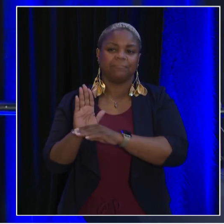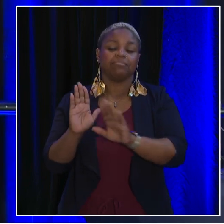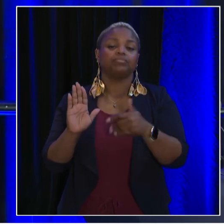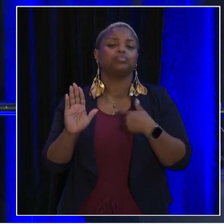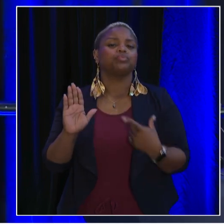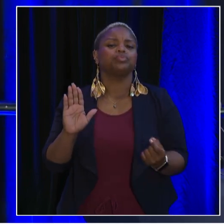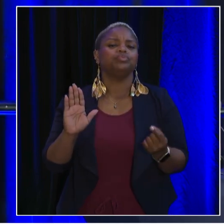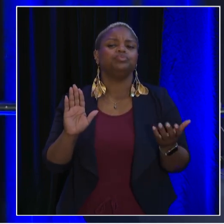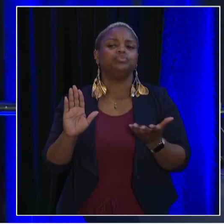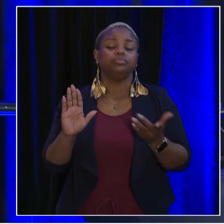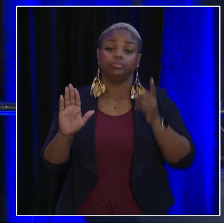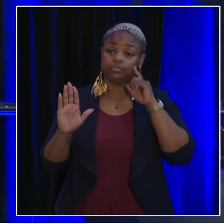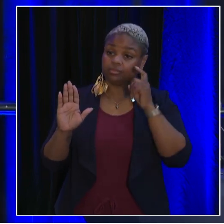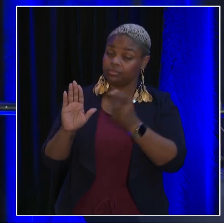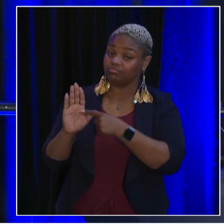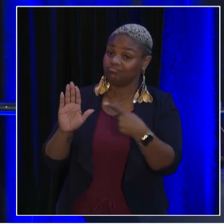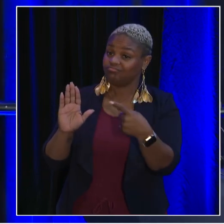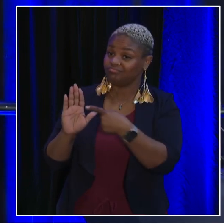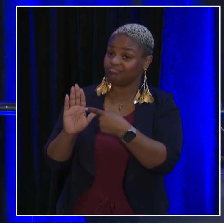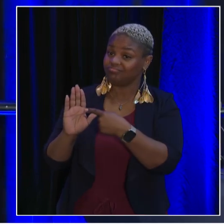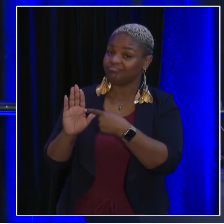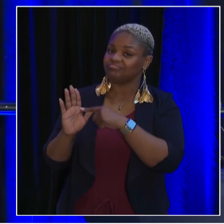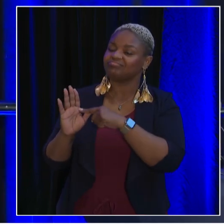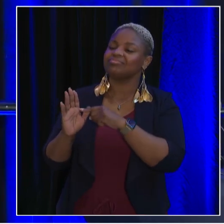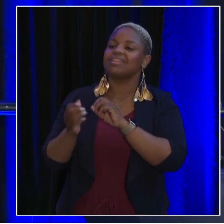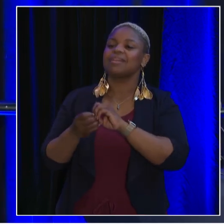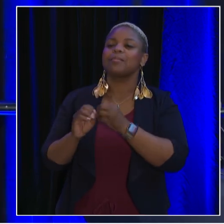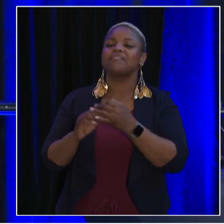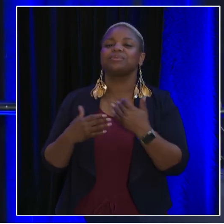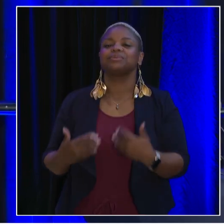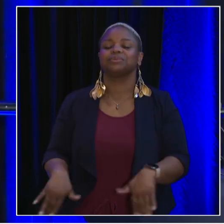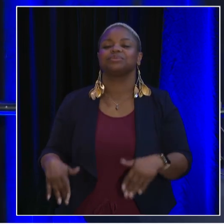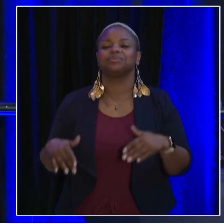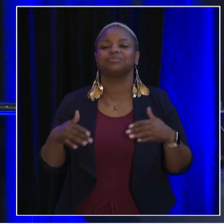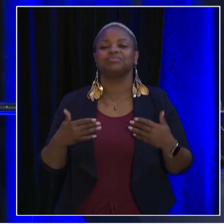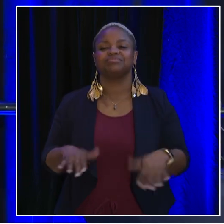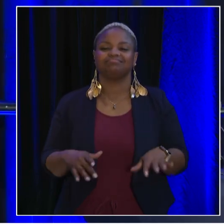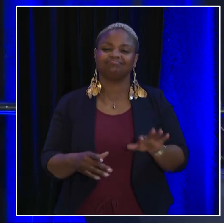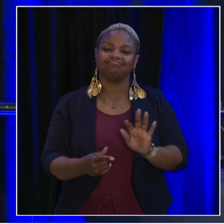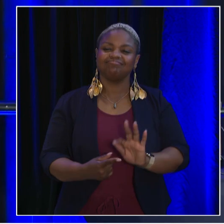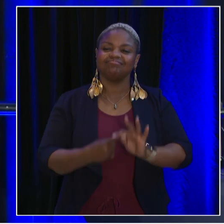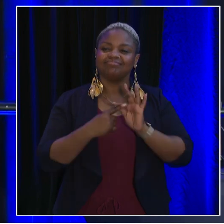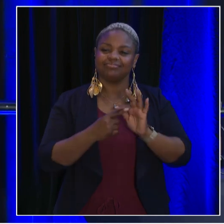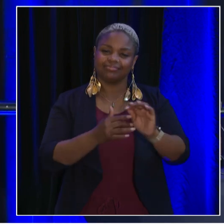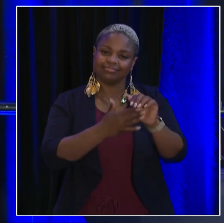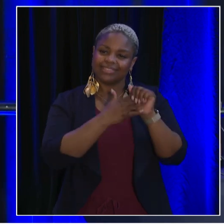acknowledge a number of the notable leaders in the room.